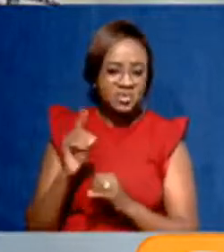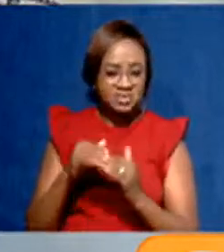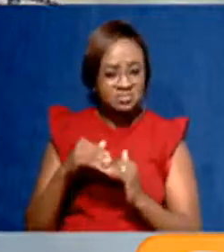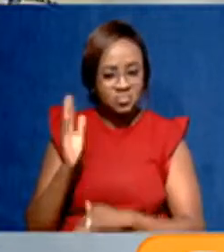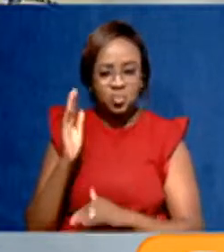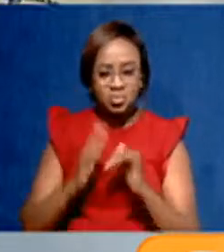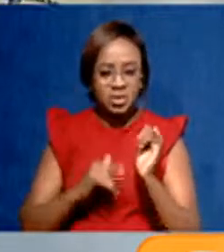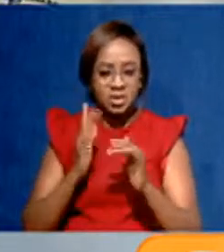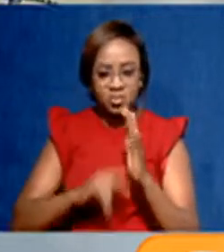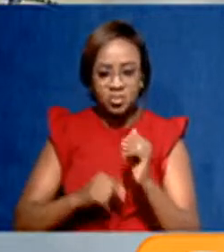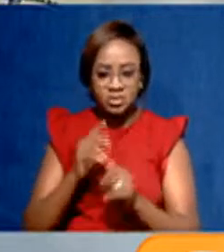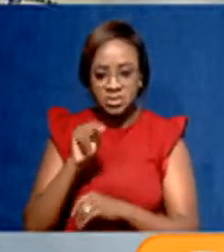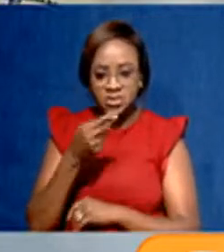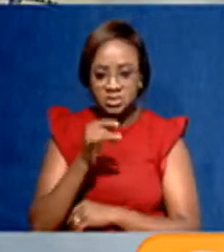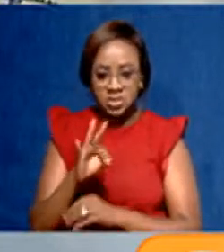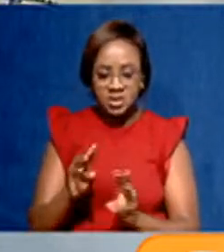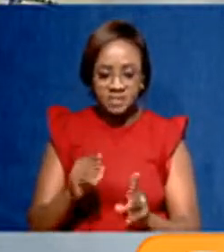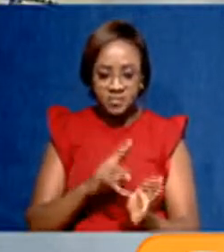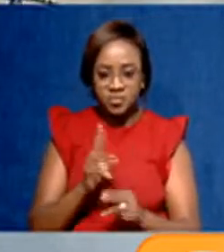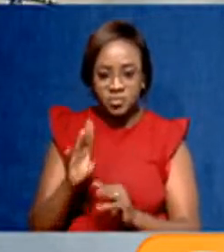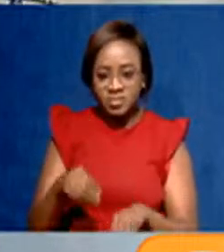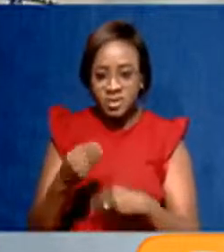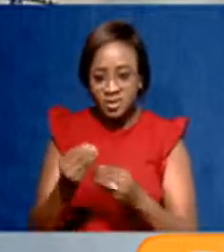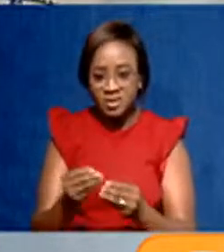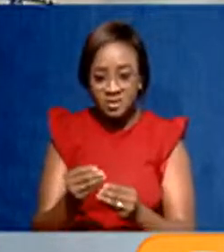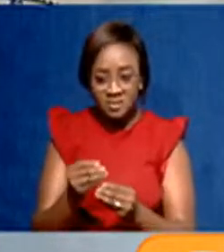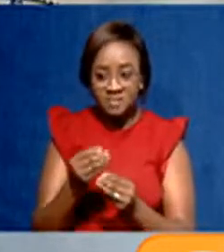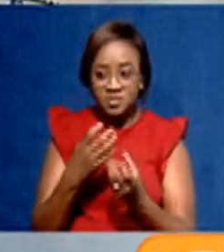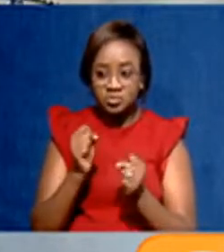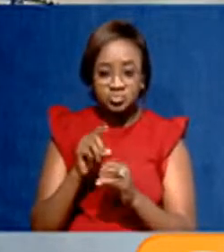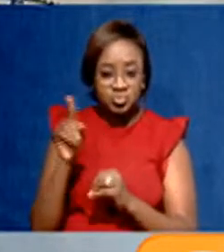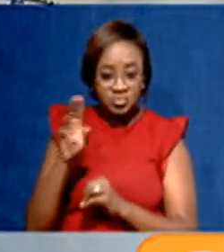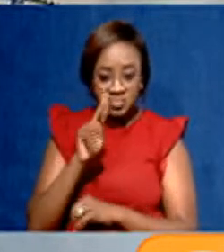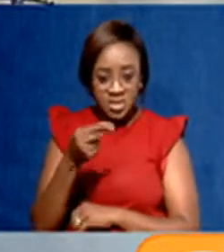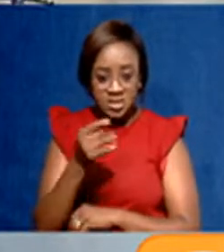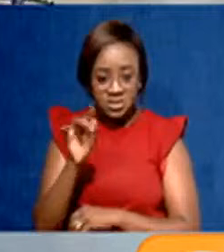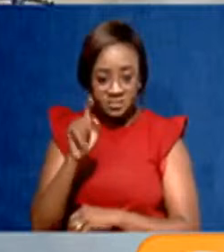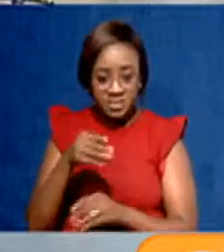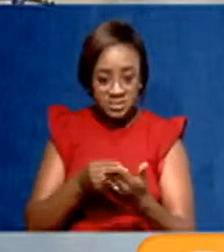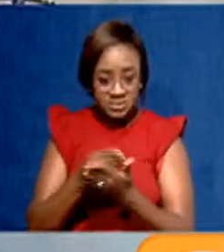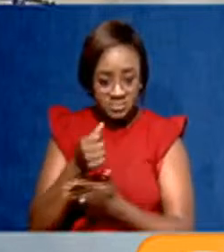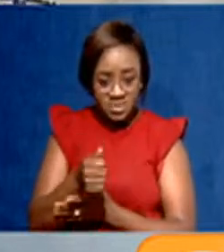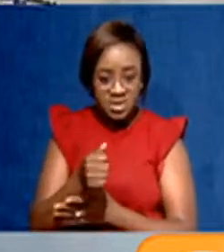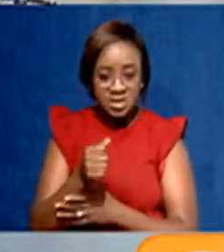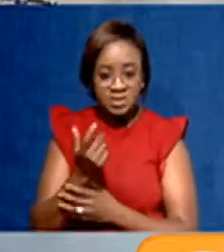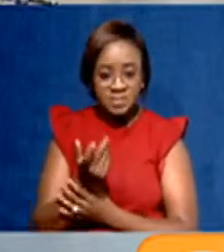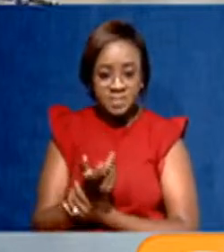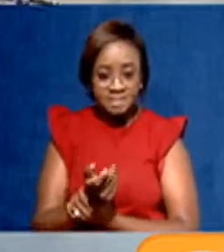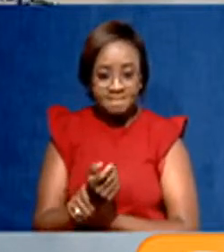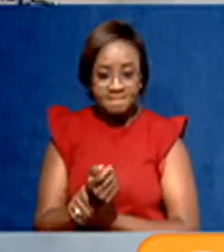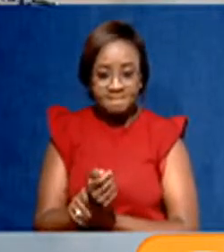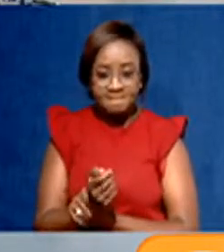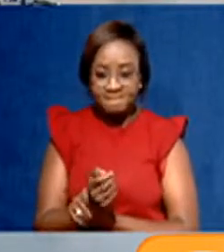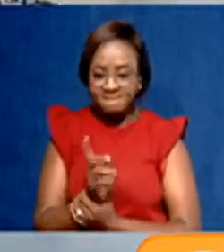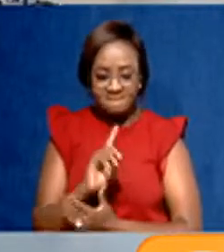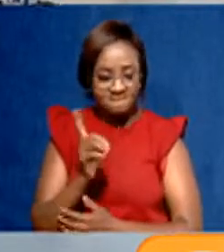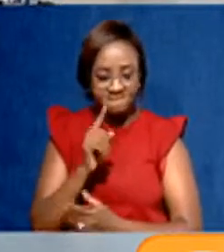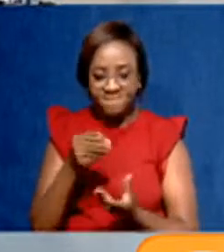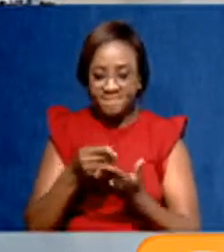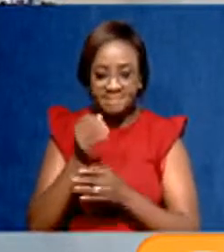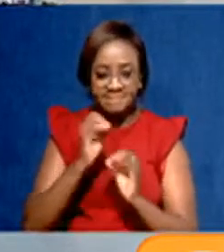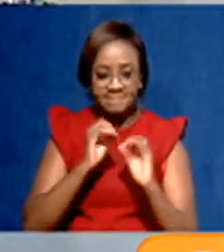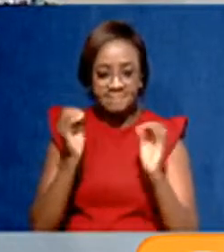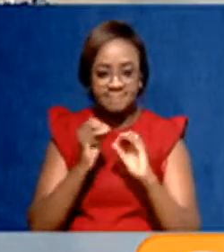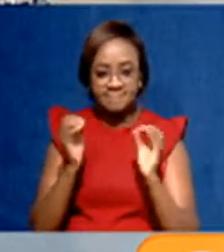give when it comes to Murang'a residents. Do they have to pay a certain contribution for this Kang'ata care program? No, it's completely